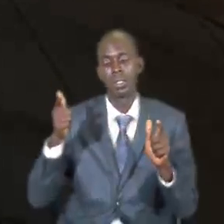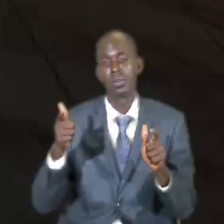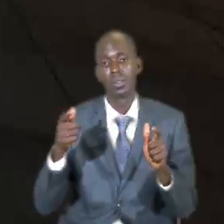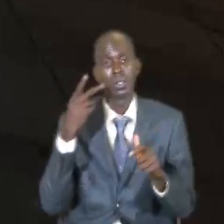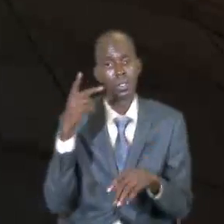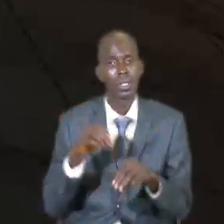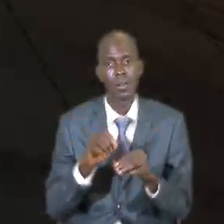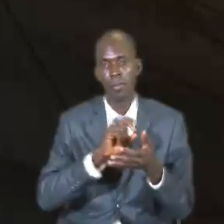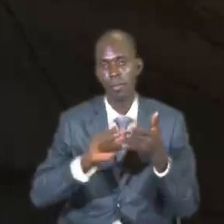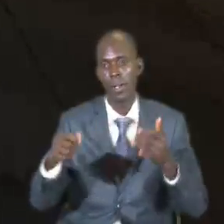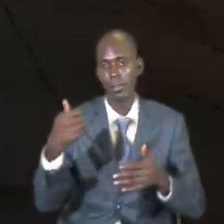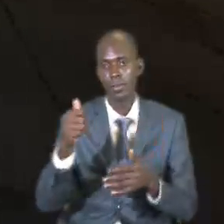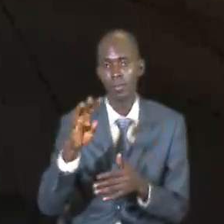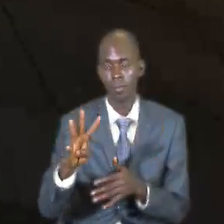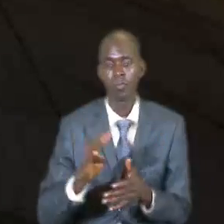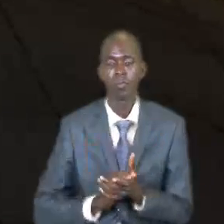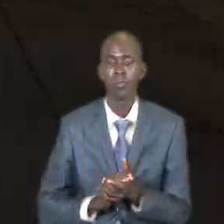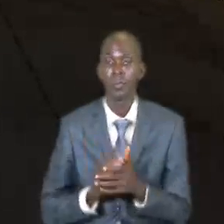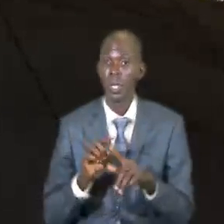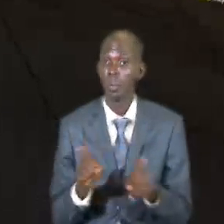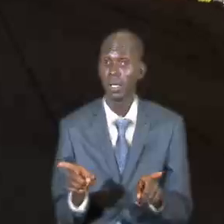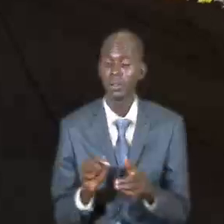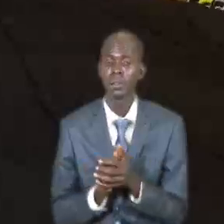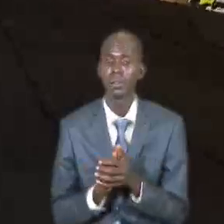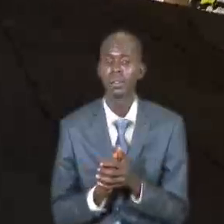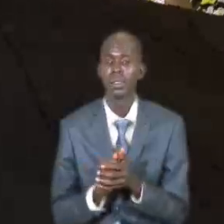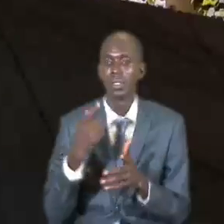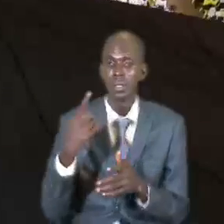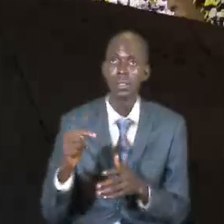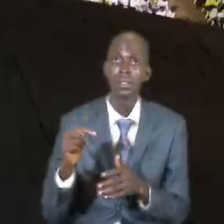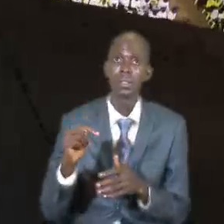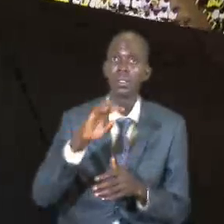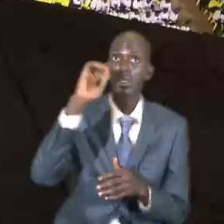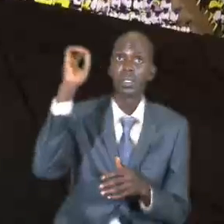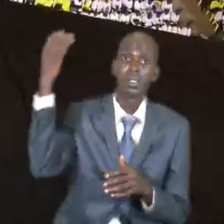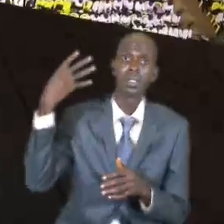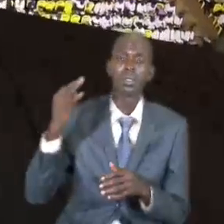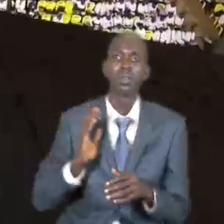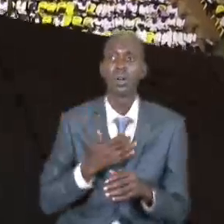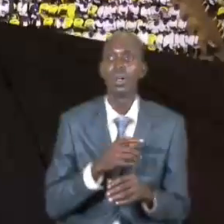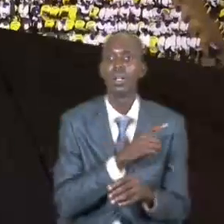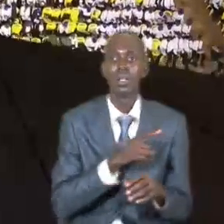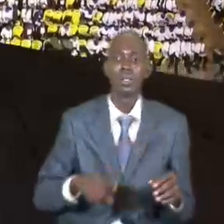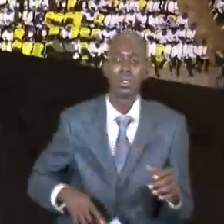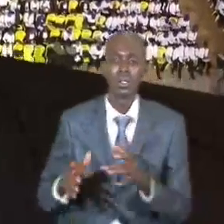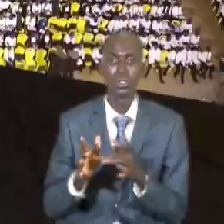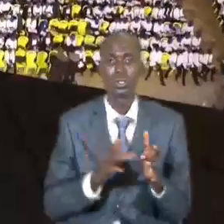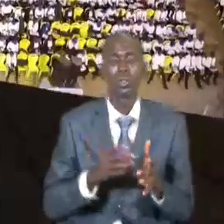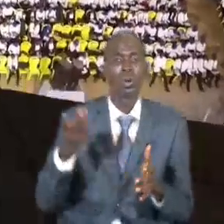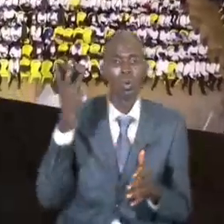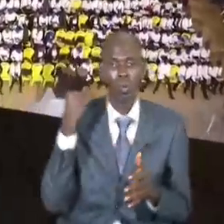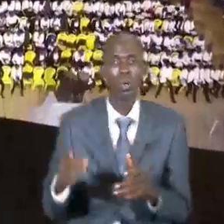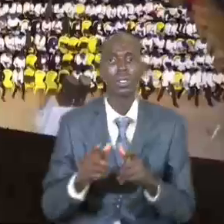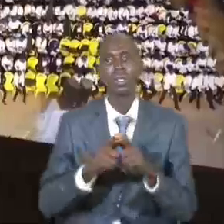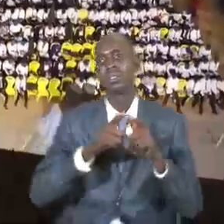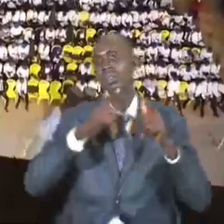says, but the grace of our Lord was exceeding abundant. The